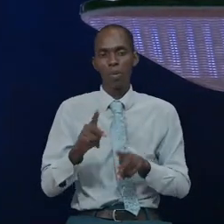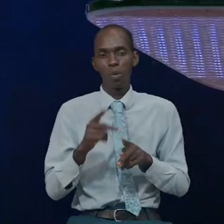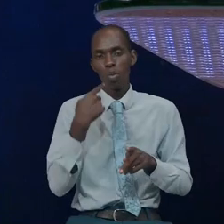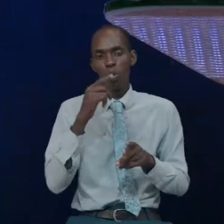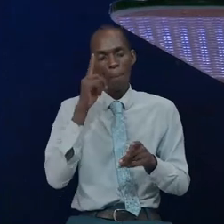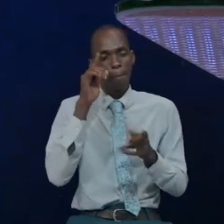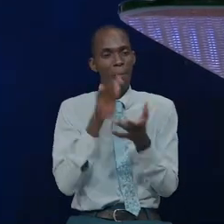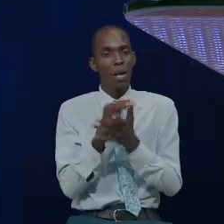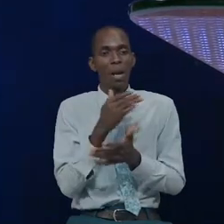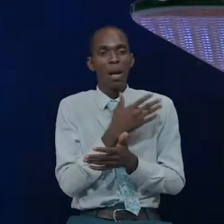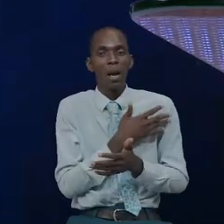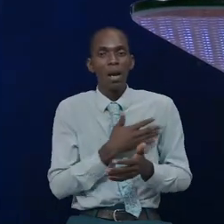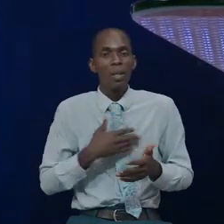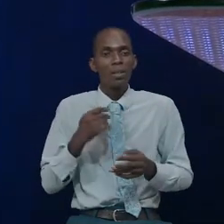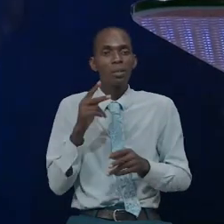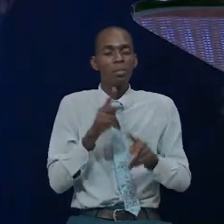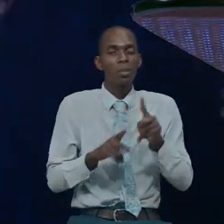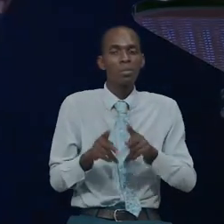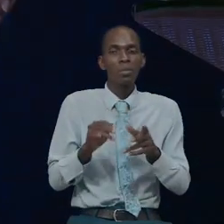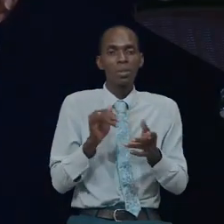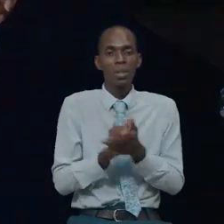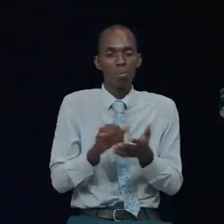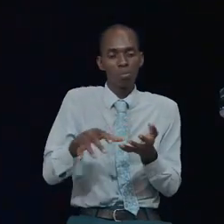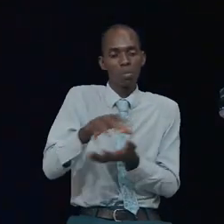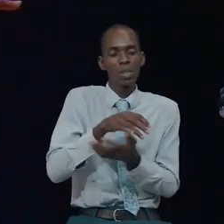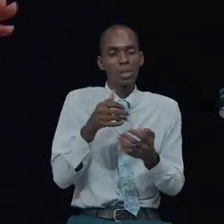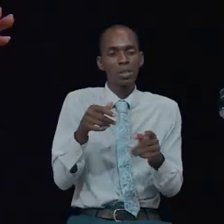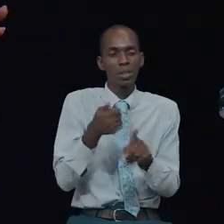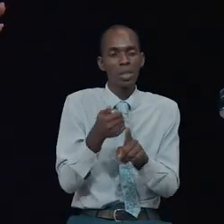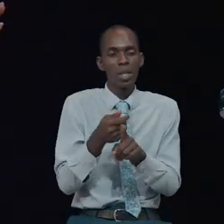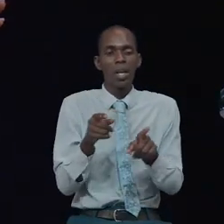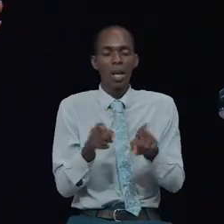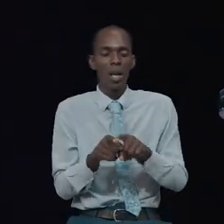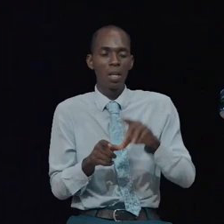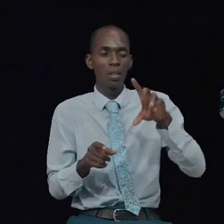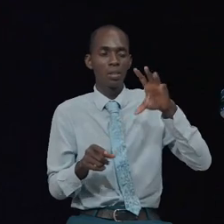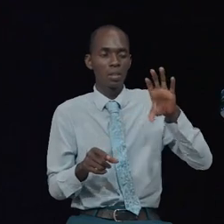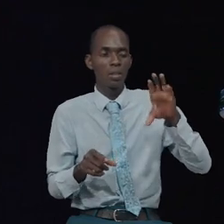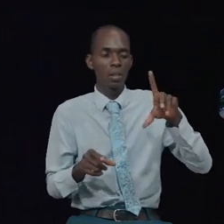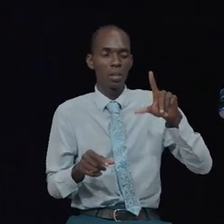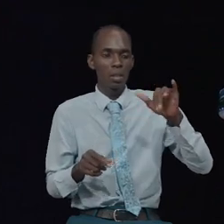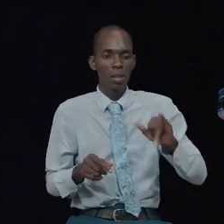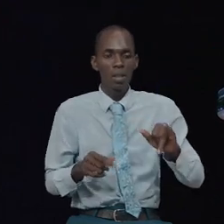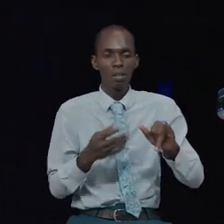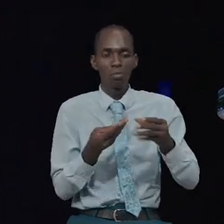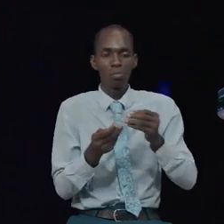mingle themselves like the iron and the clay, they do not make things better, they